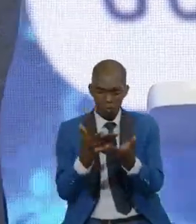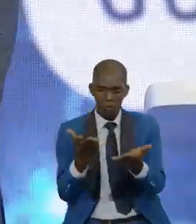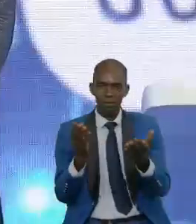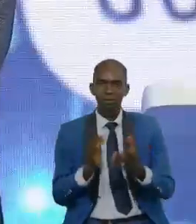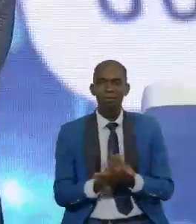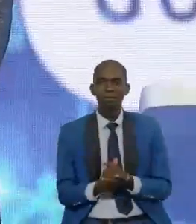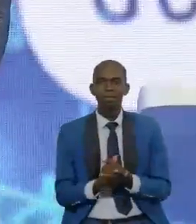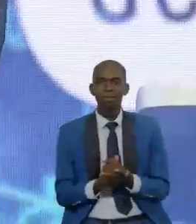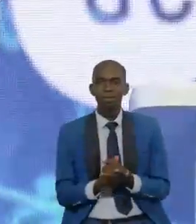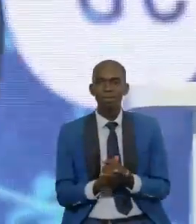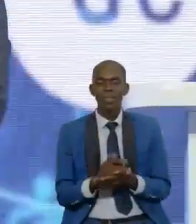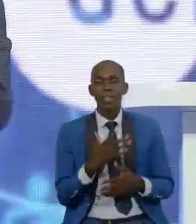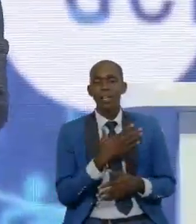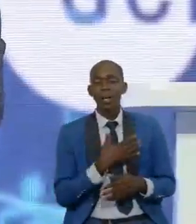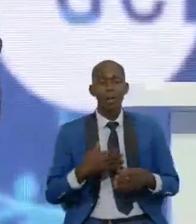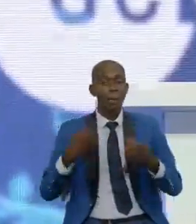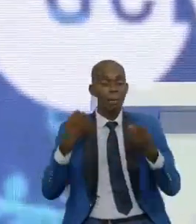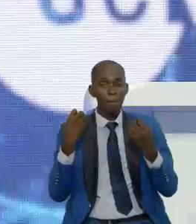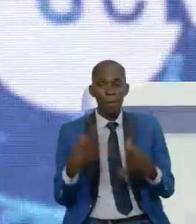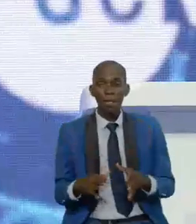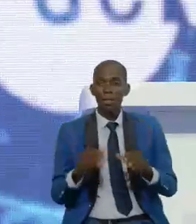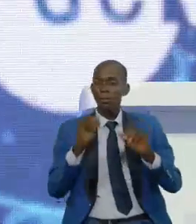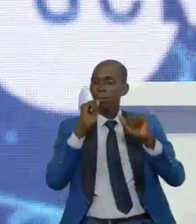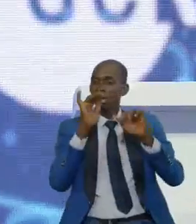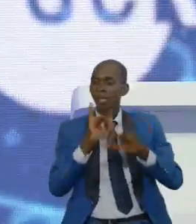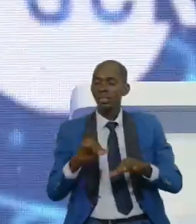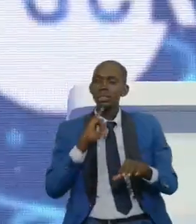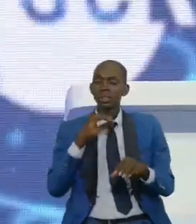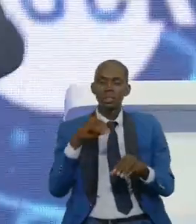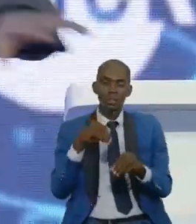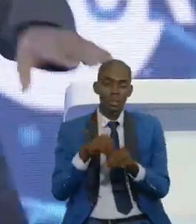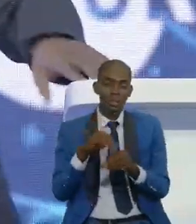And a lot of blessings in that goodness.